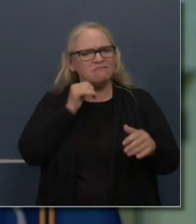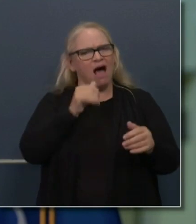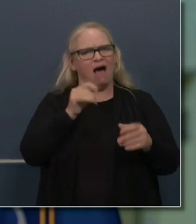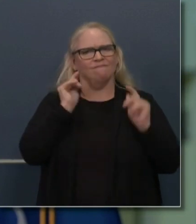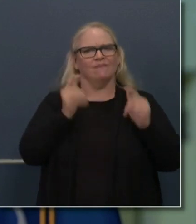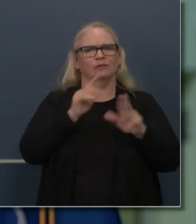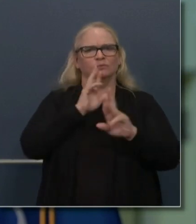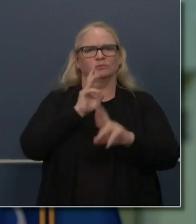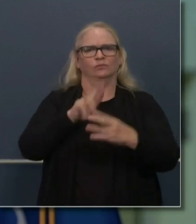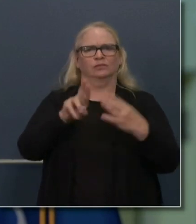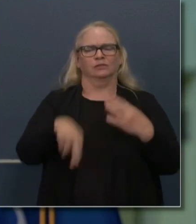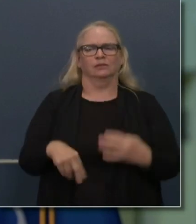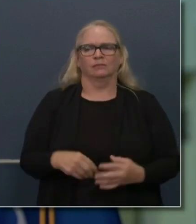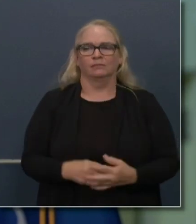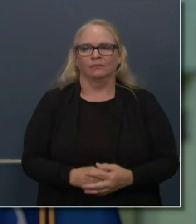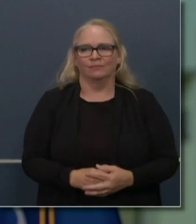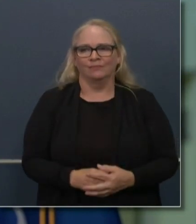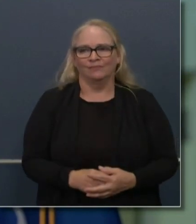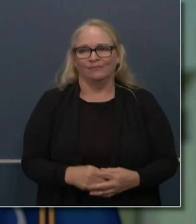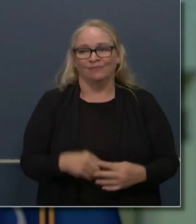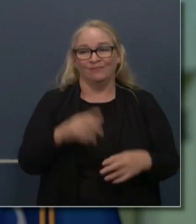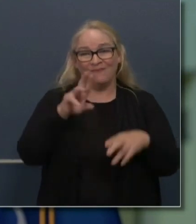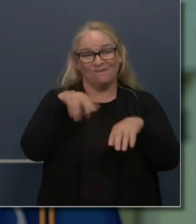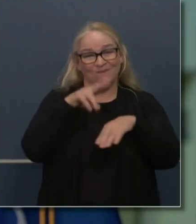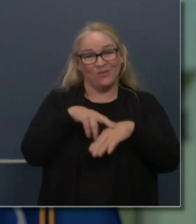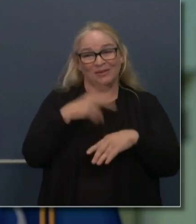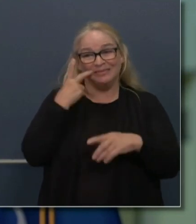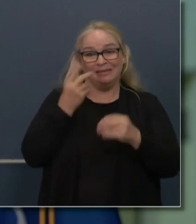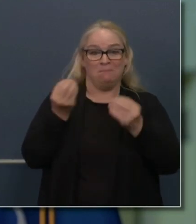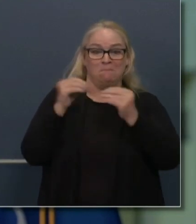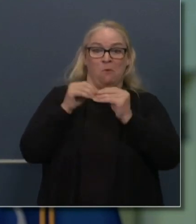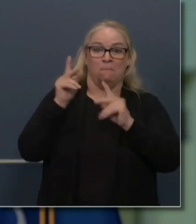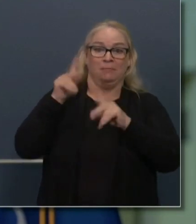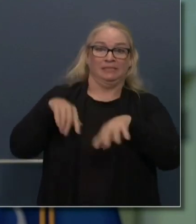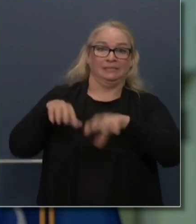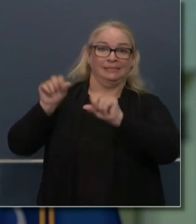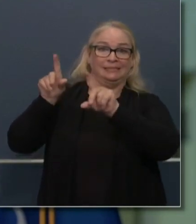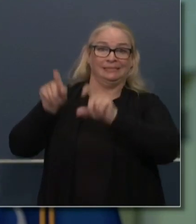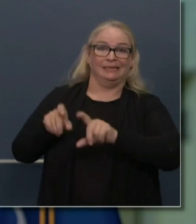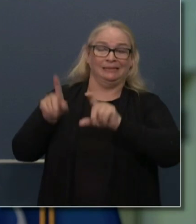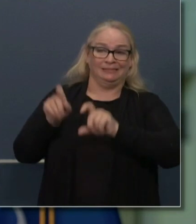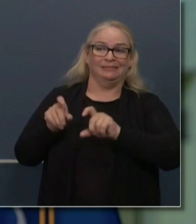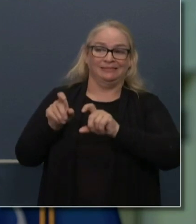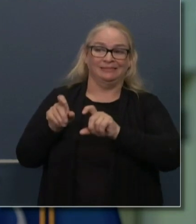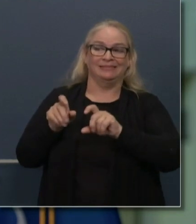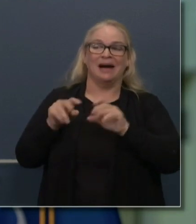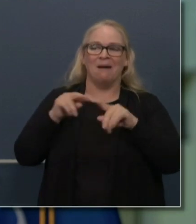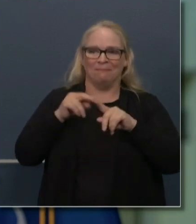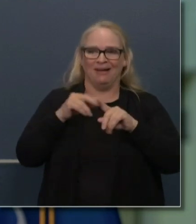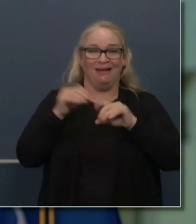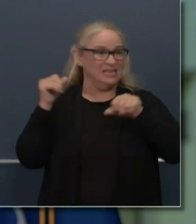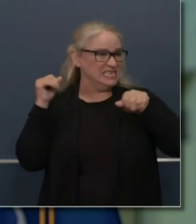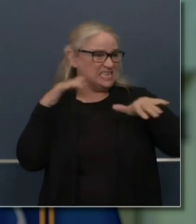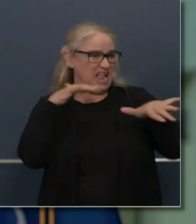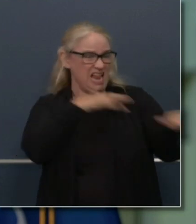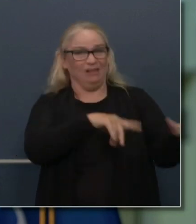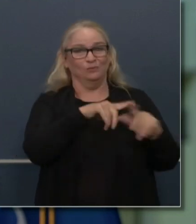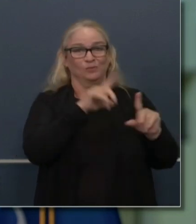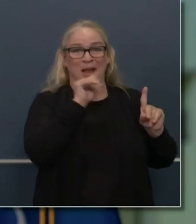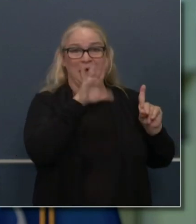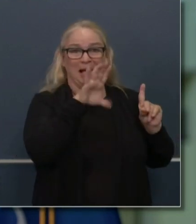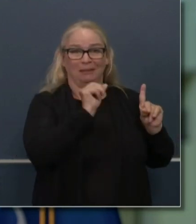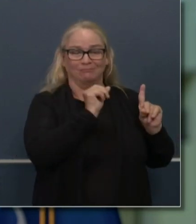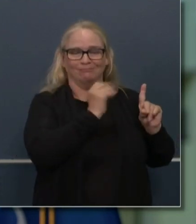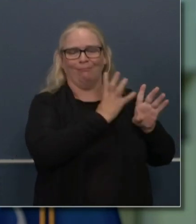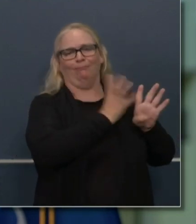as you've seen an increase in the total number of tests, and I'll just remind you, you don't need to be reminded, but those that may be tuning in, just remind